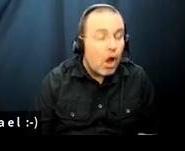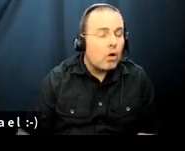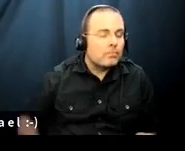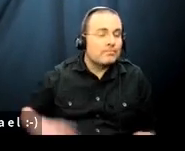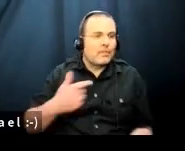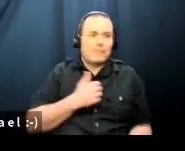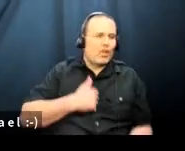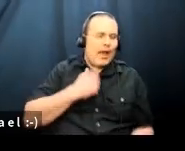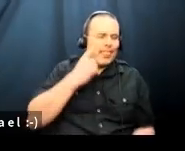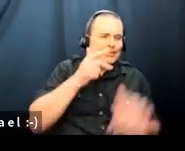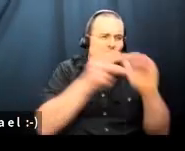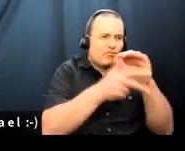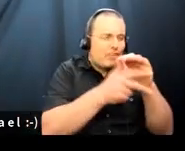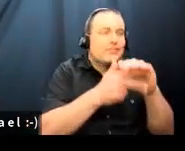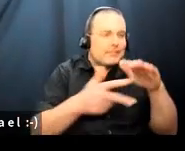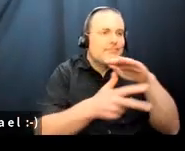Oh,